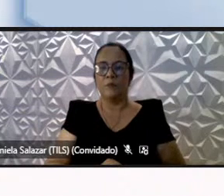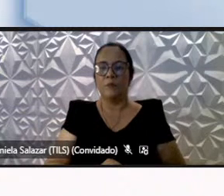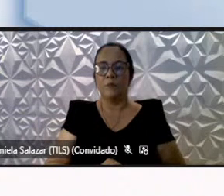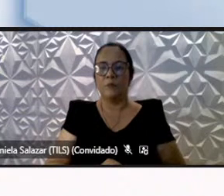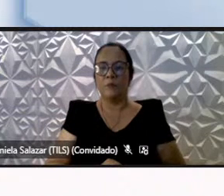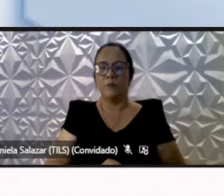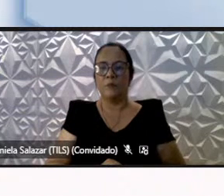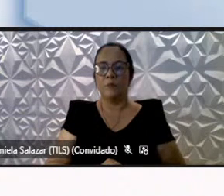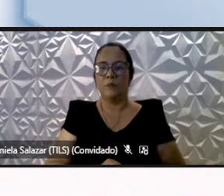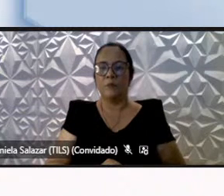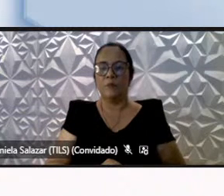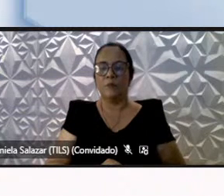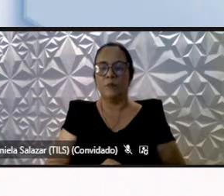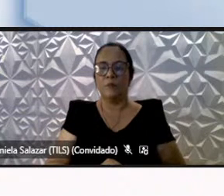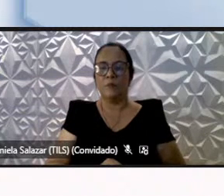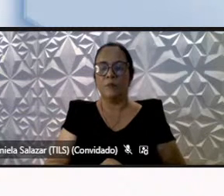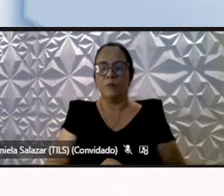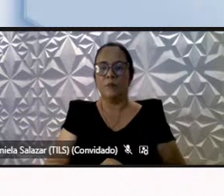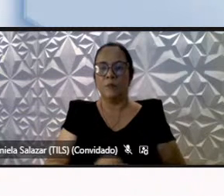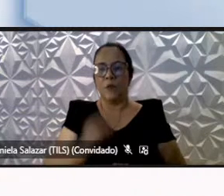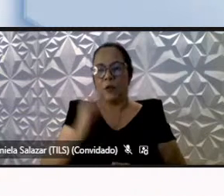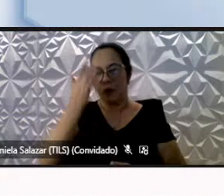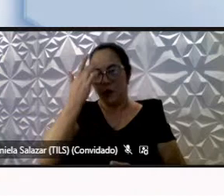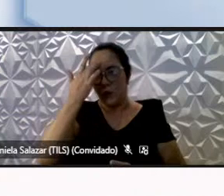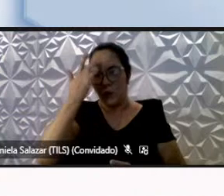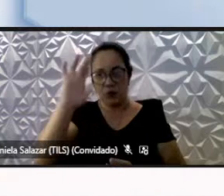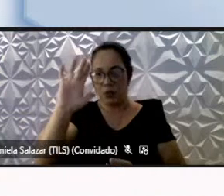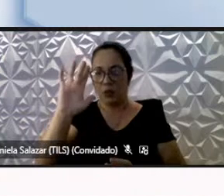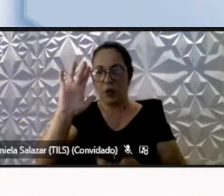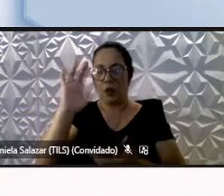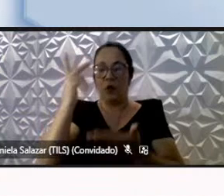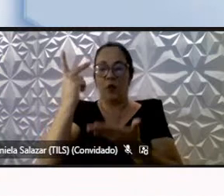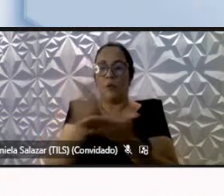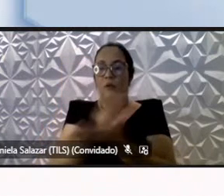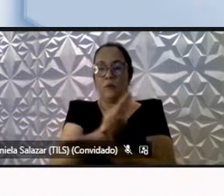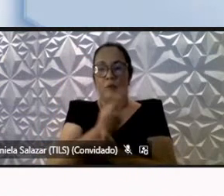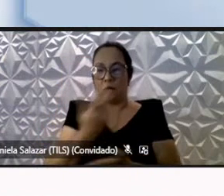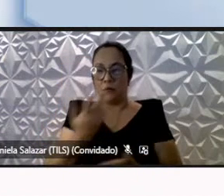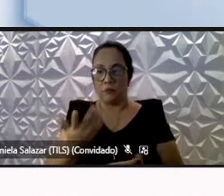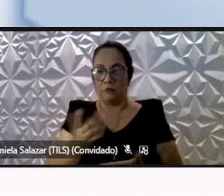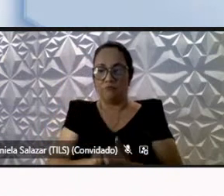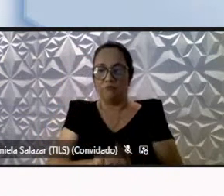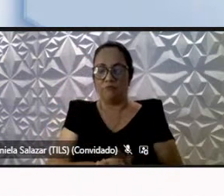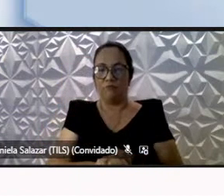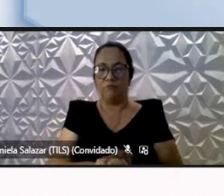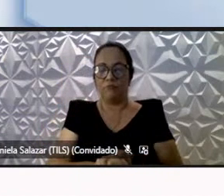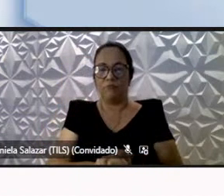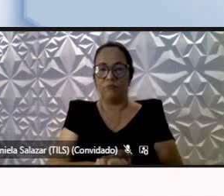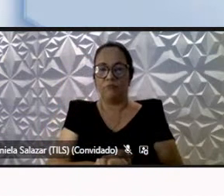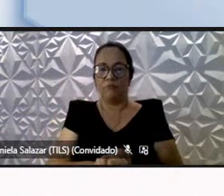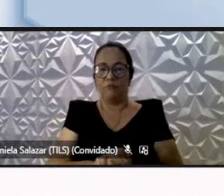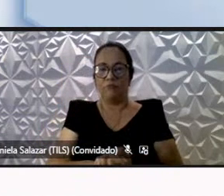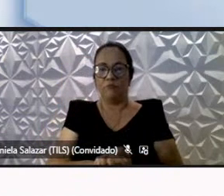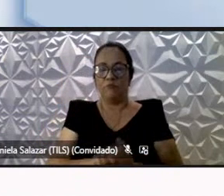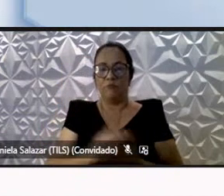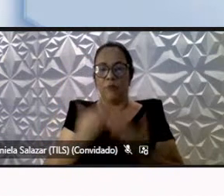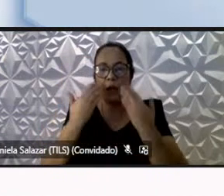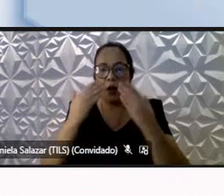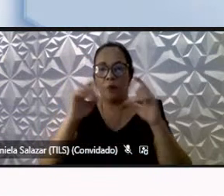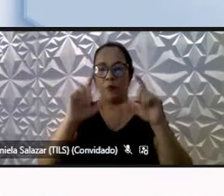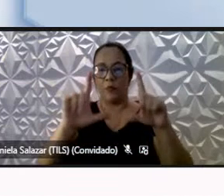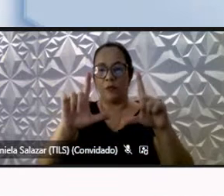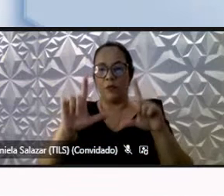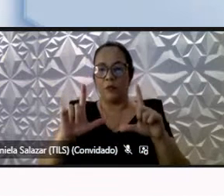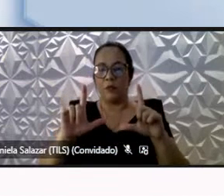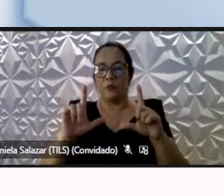I don't know why. Can you see the presentation? Yeah. Let me try